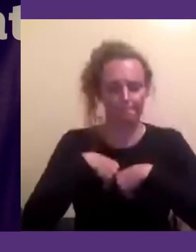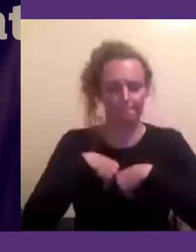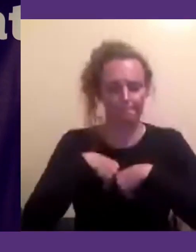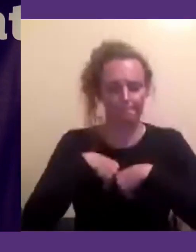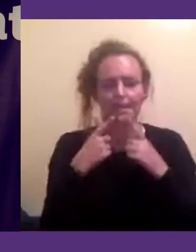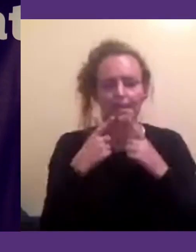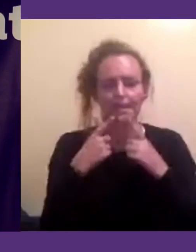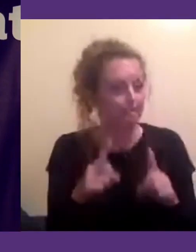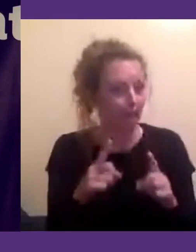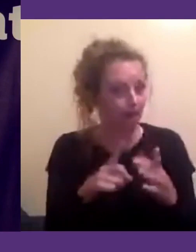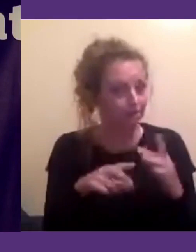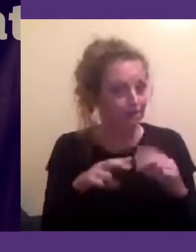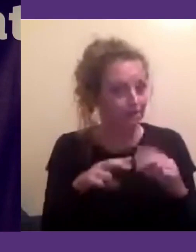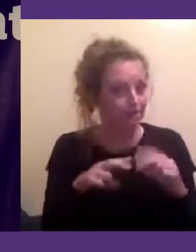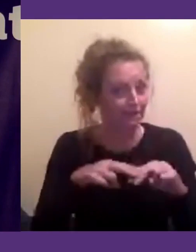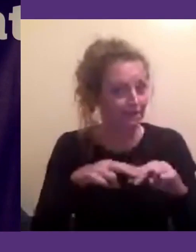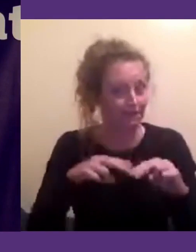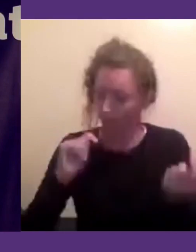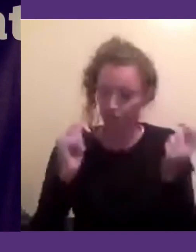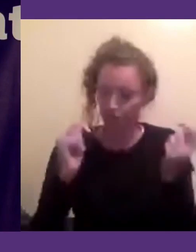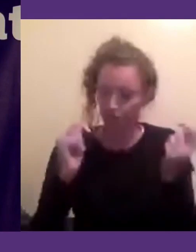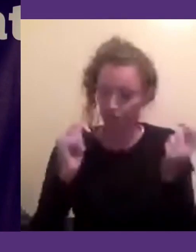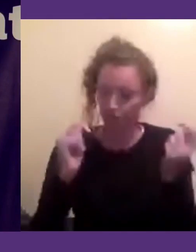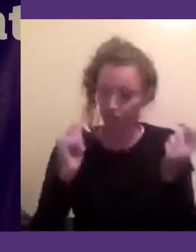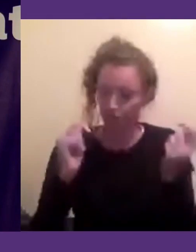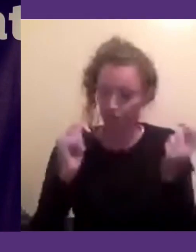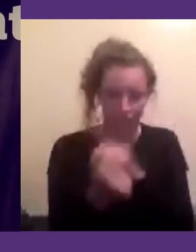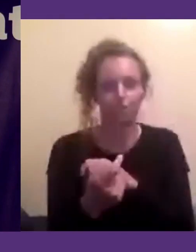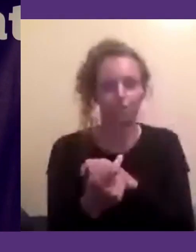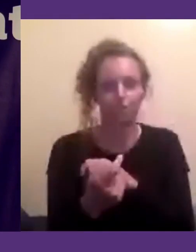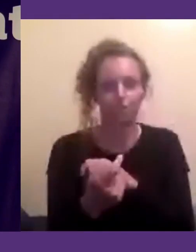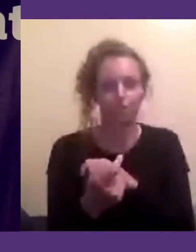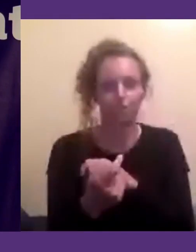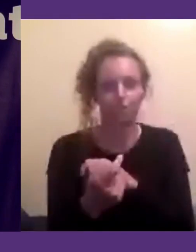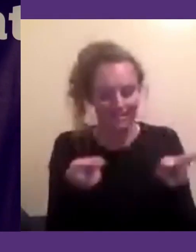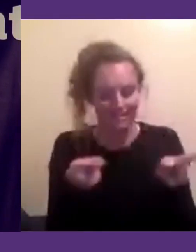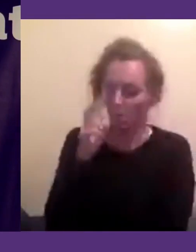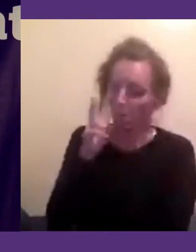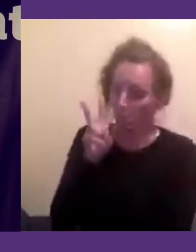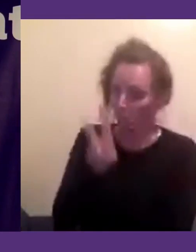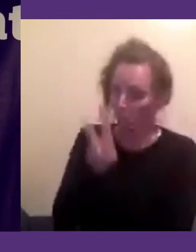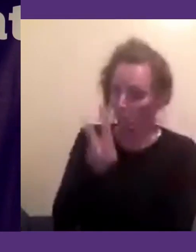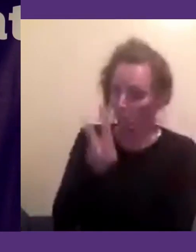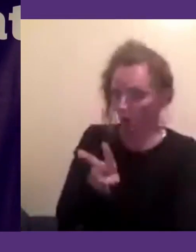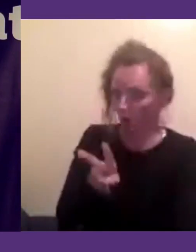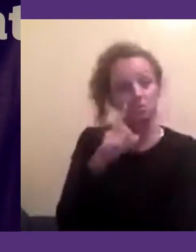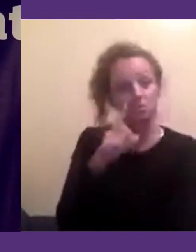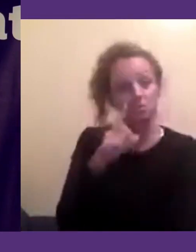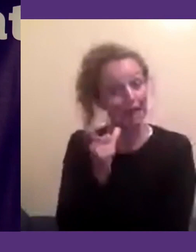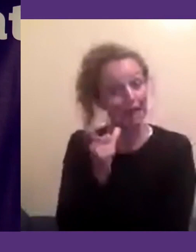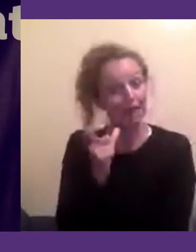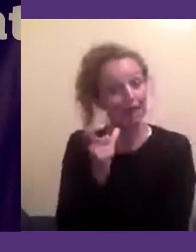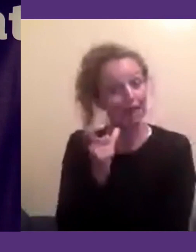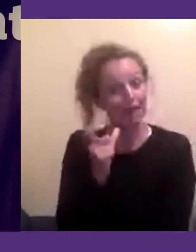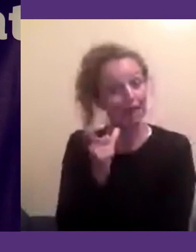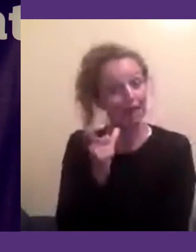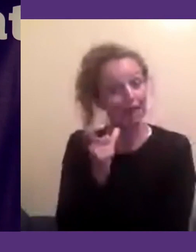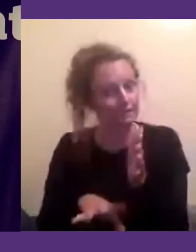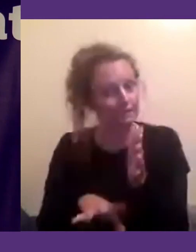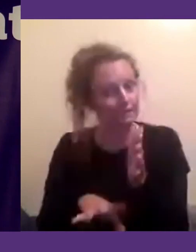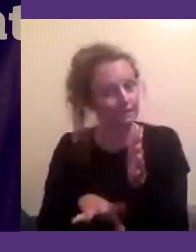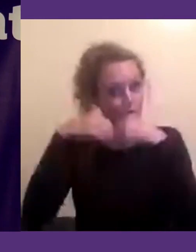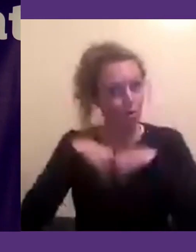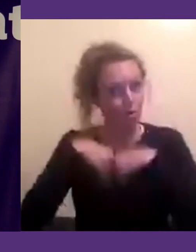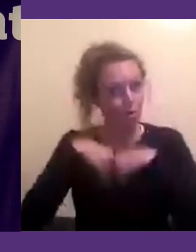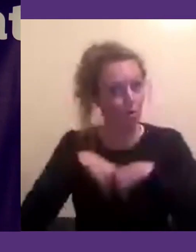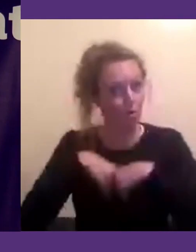appealing, then people are going to be able to experience that to the same level as people who are listening to the radio. So guidelines are